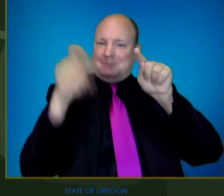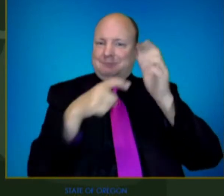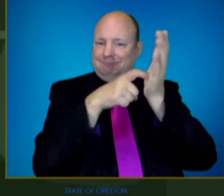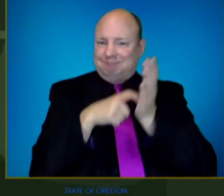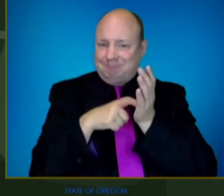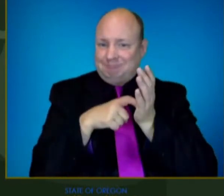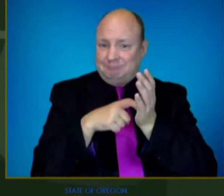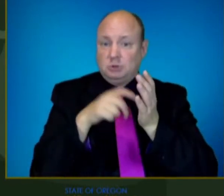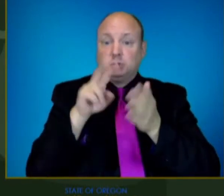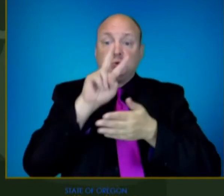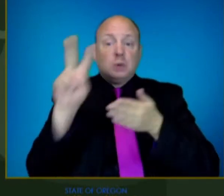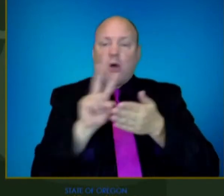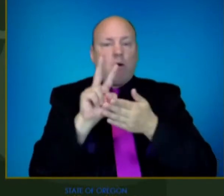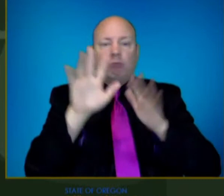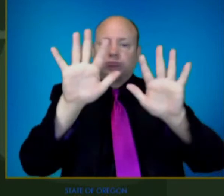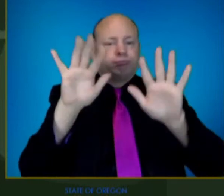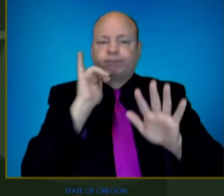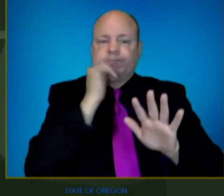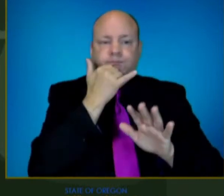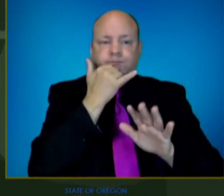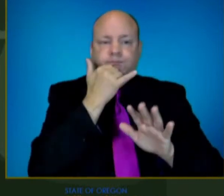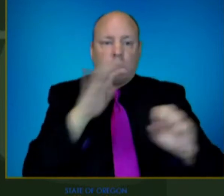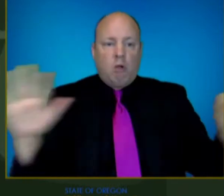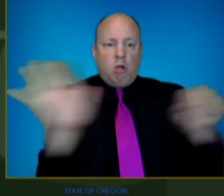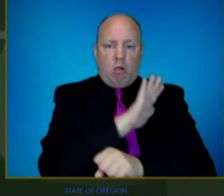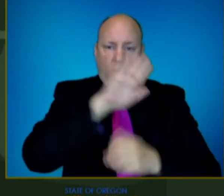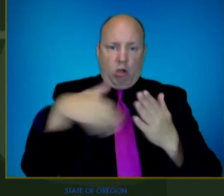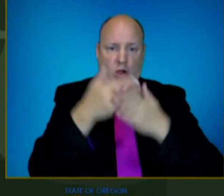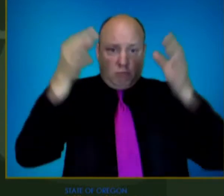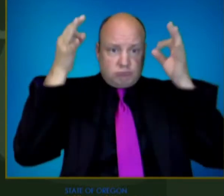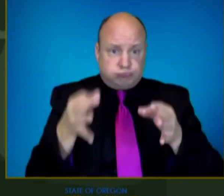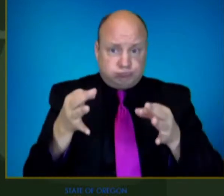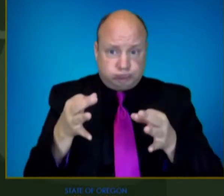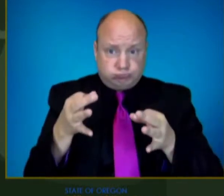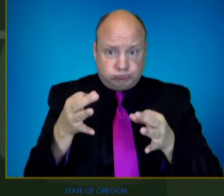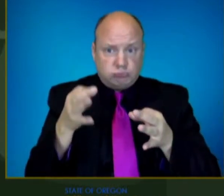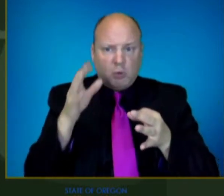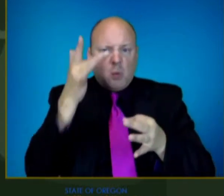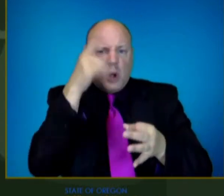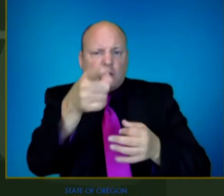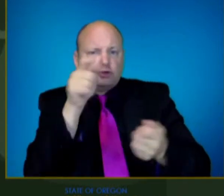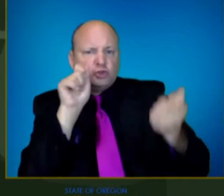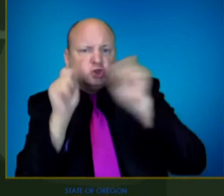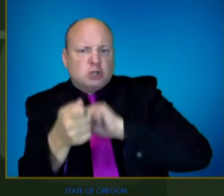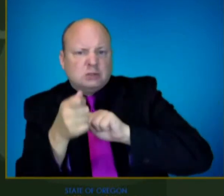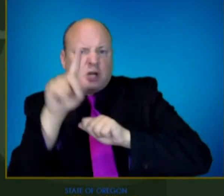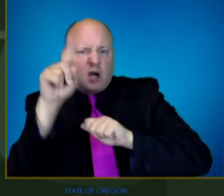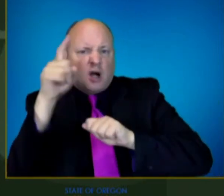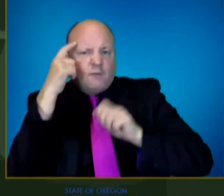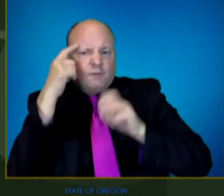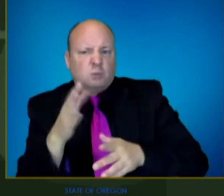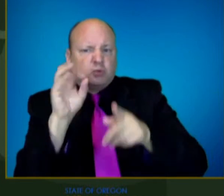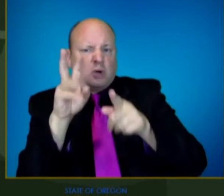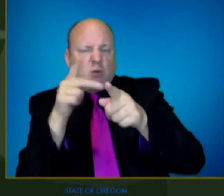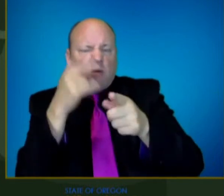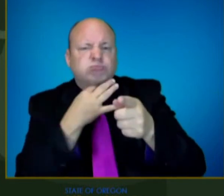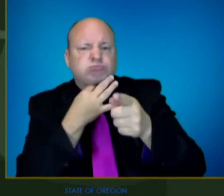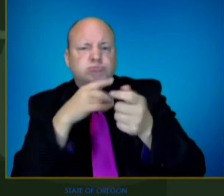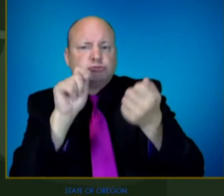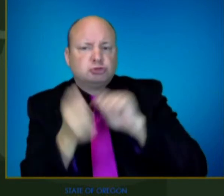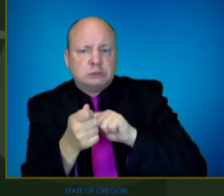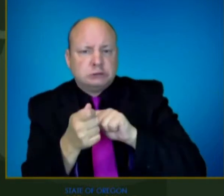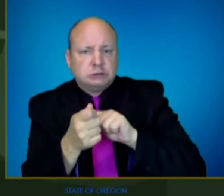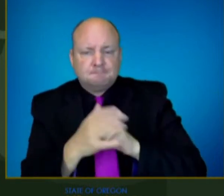this an entire state decision. What changed? What was the reasoning for that? And then my second question, if you'll